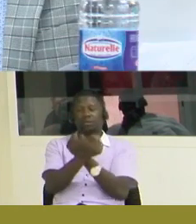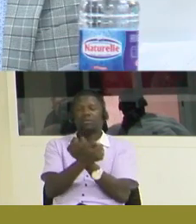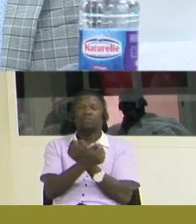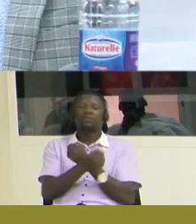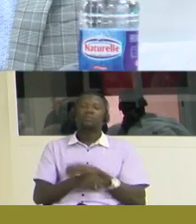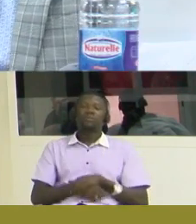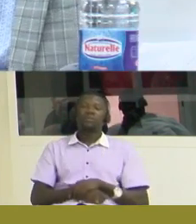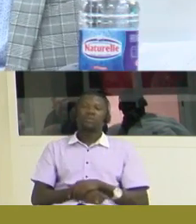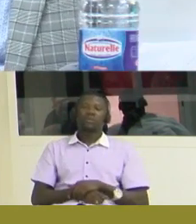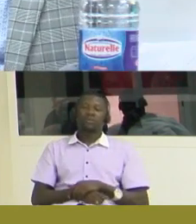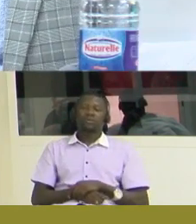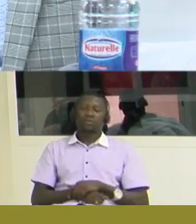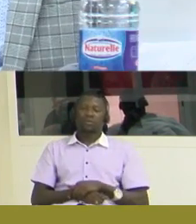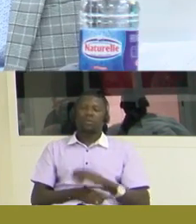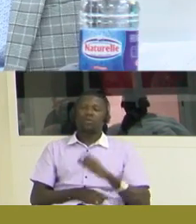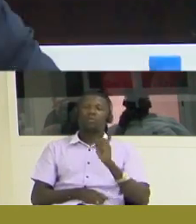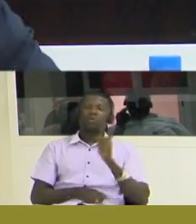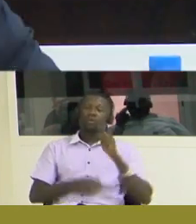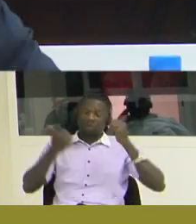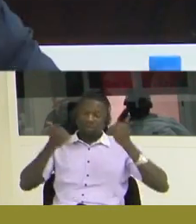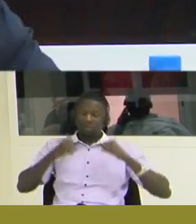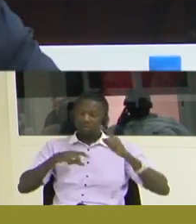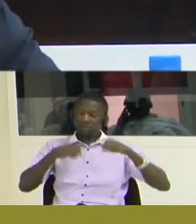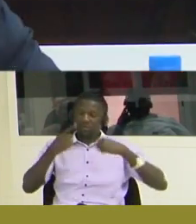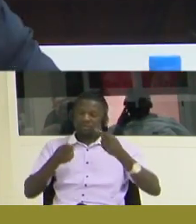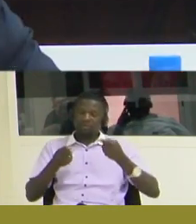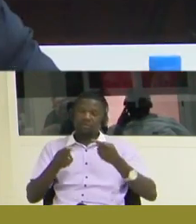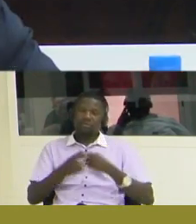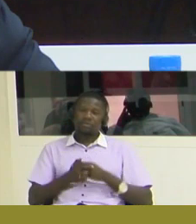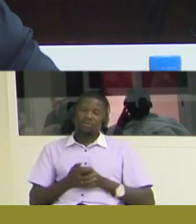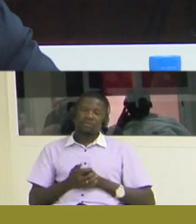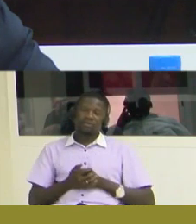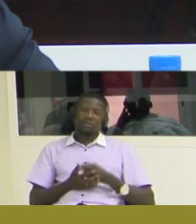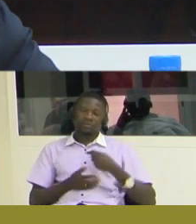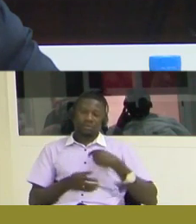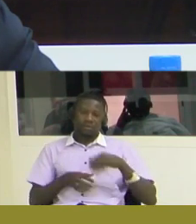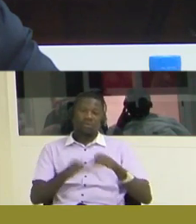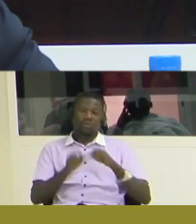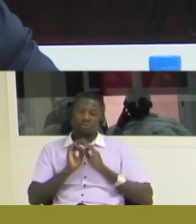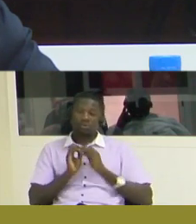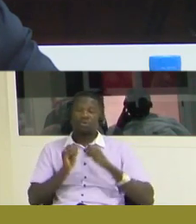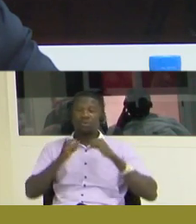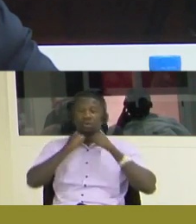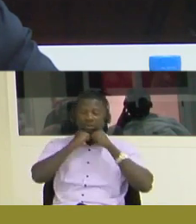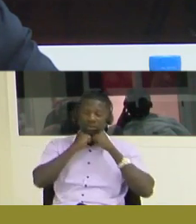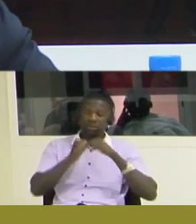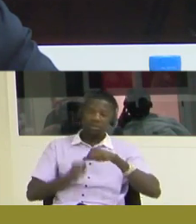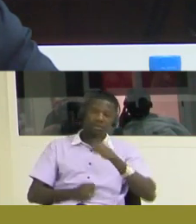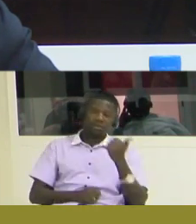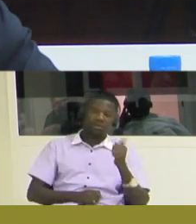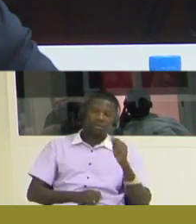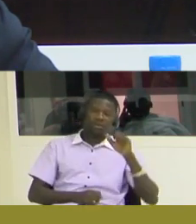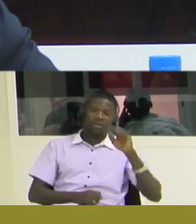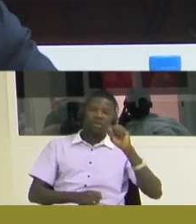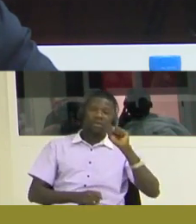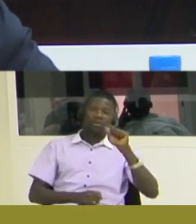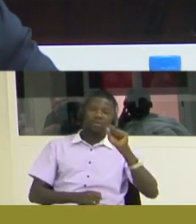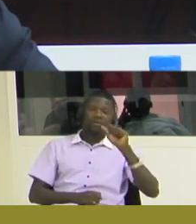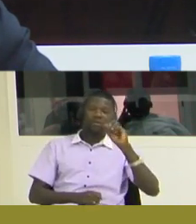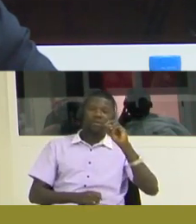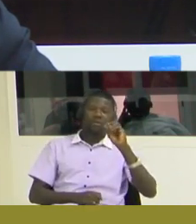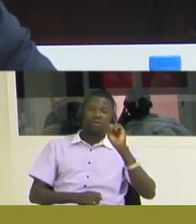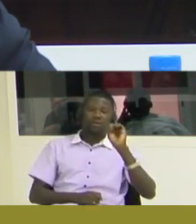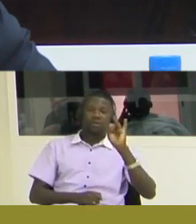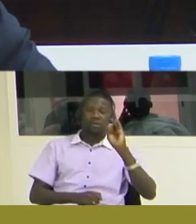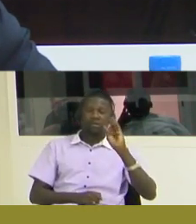after that I took sannyasa Valley and sorry boo Hydra downstairs I believe with a couple of the orderlies there was a